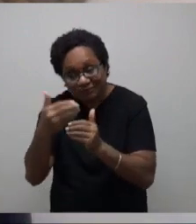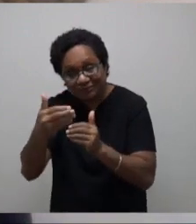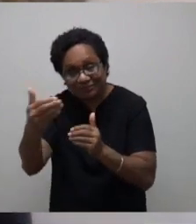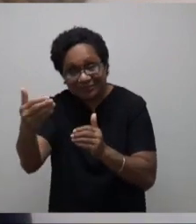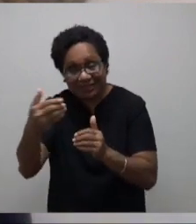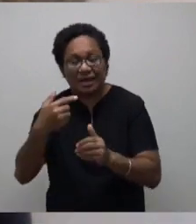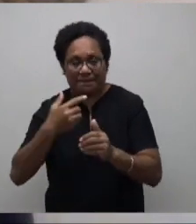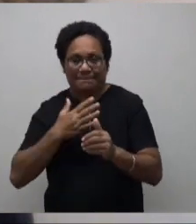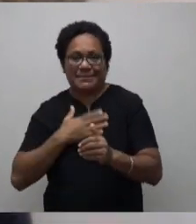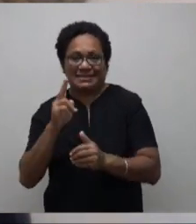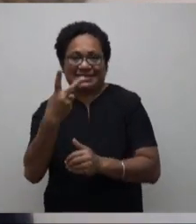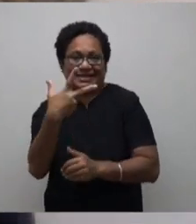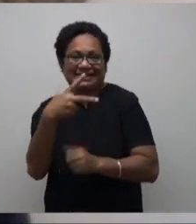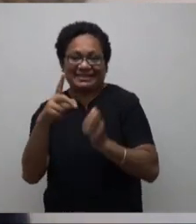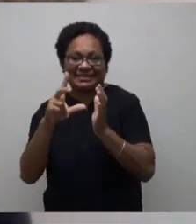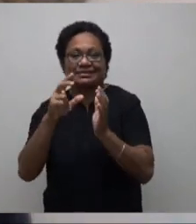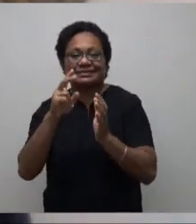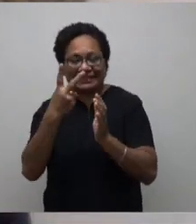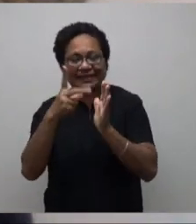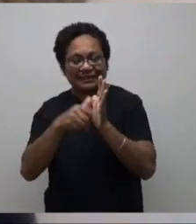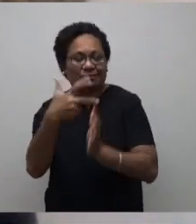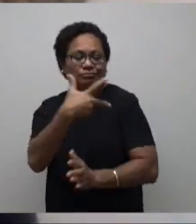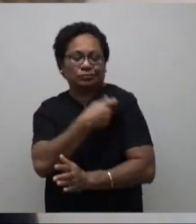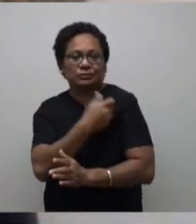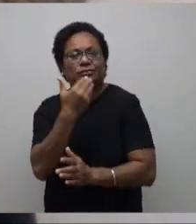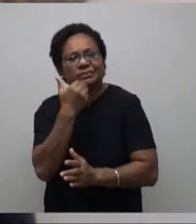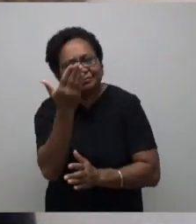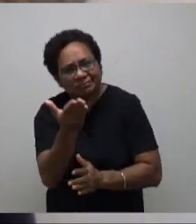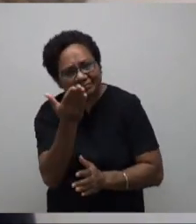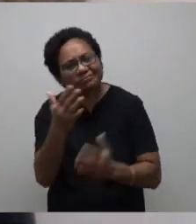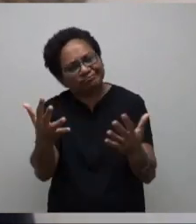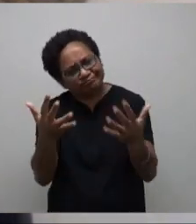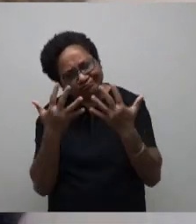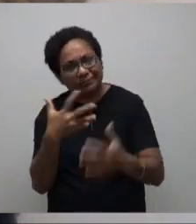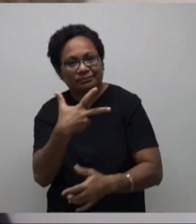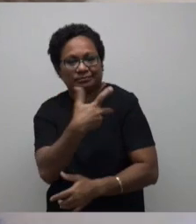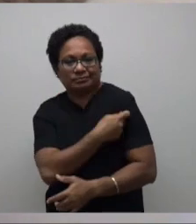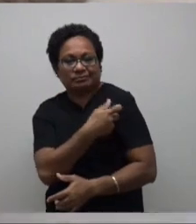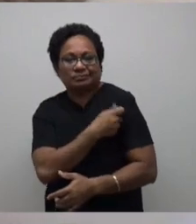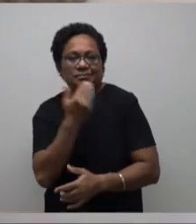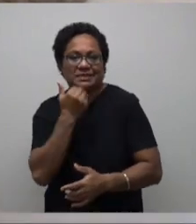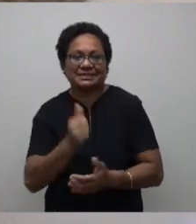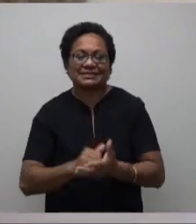my second. Please, please get vaccinated. Thank you.